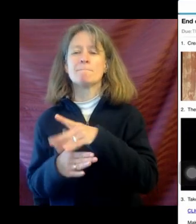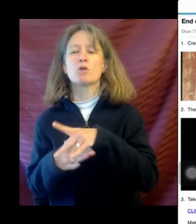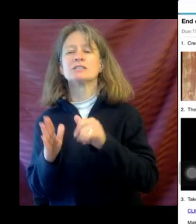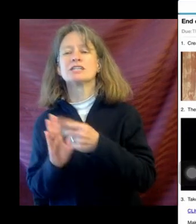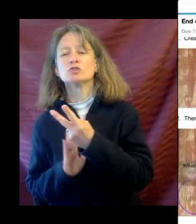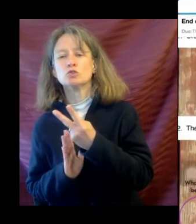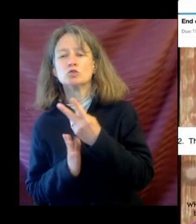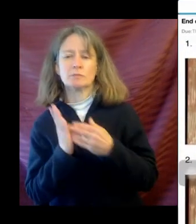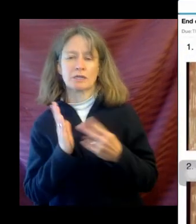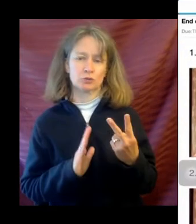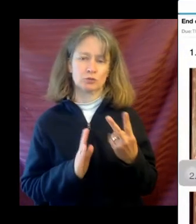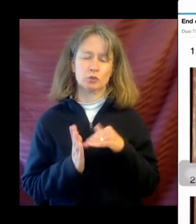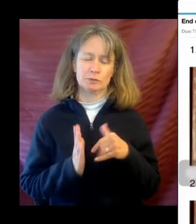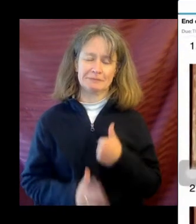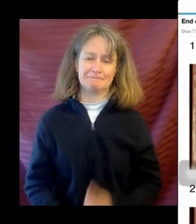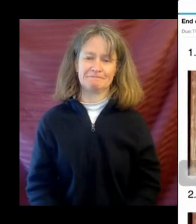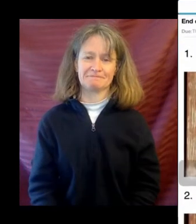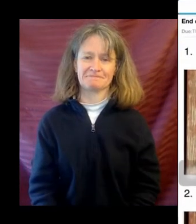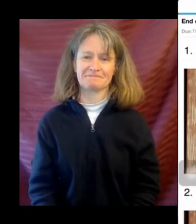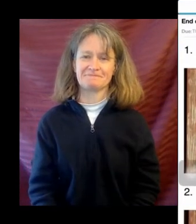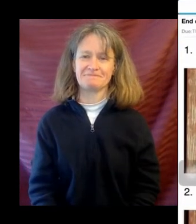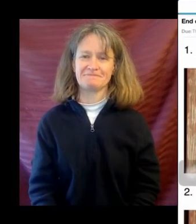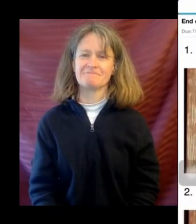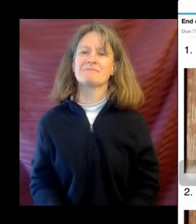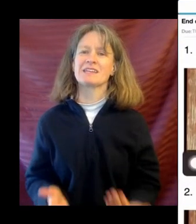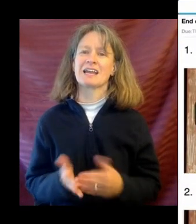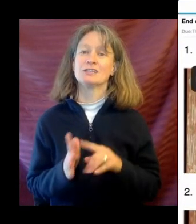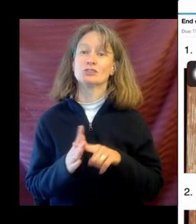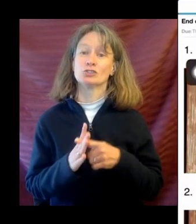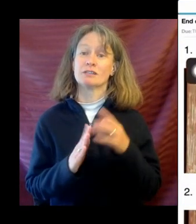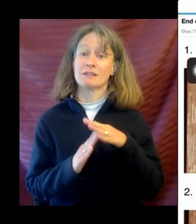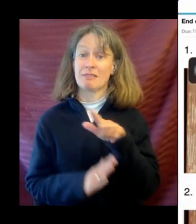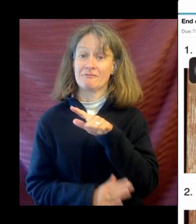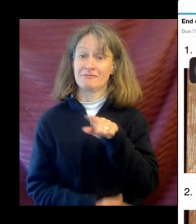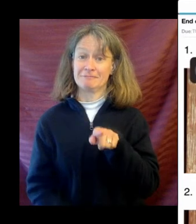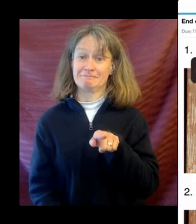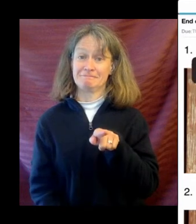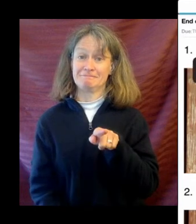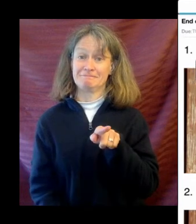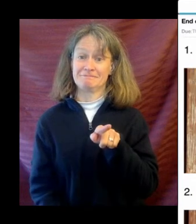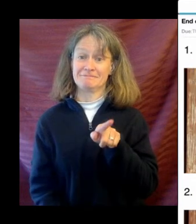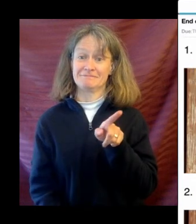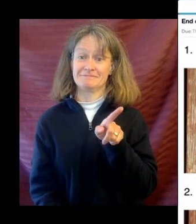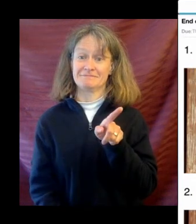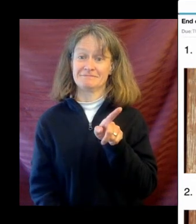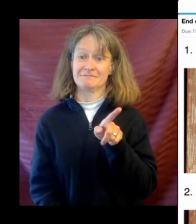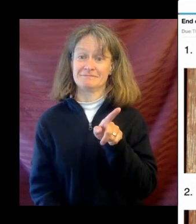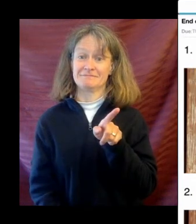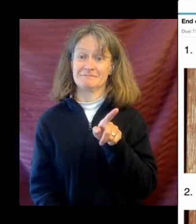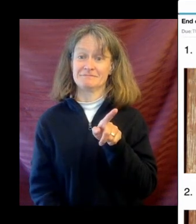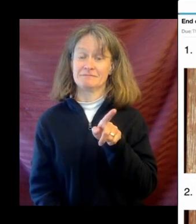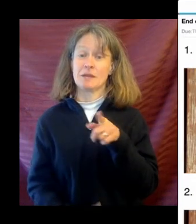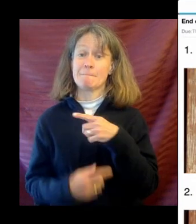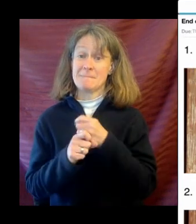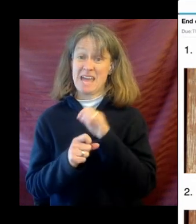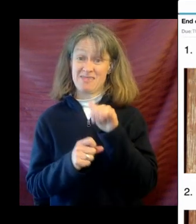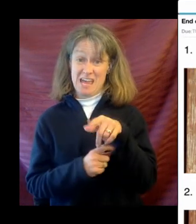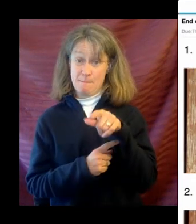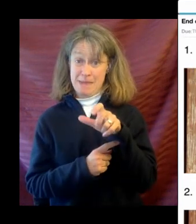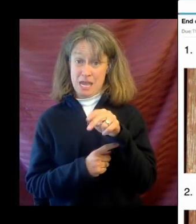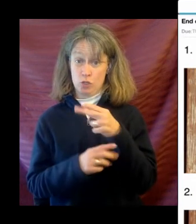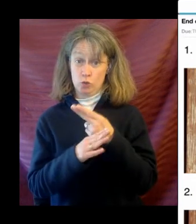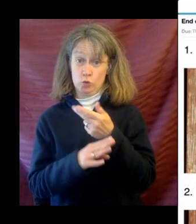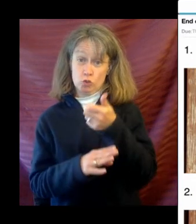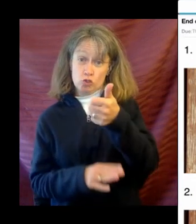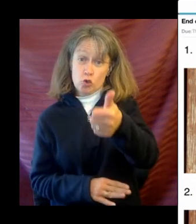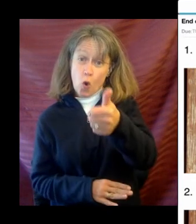So starting again in the top left corner, we want you to create this pattern using your